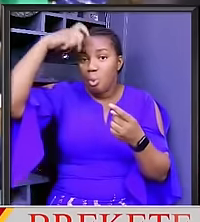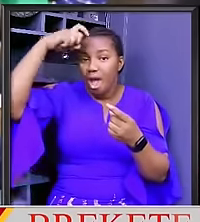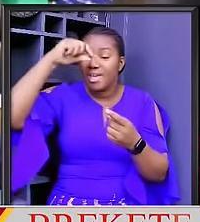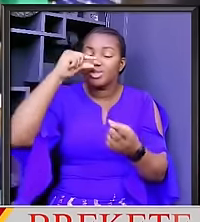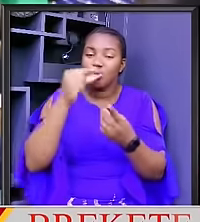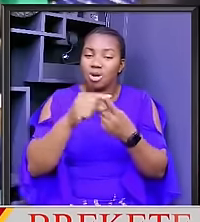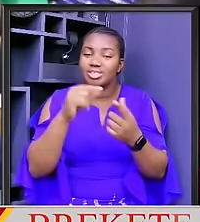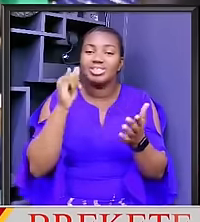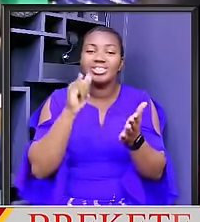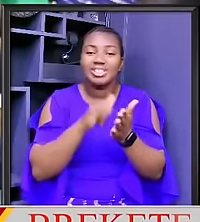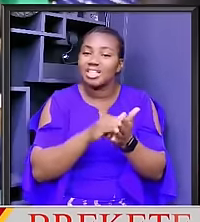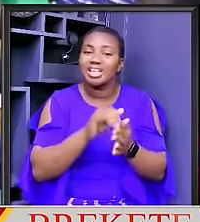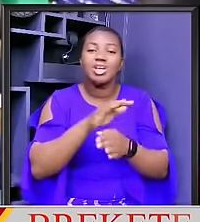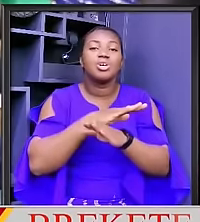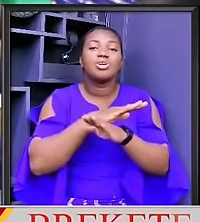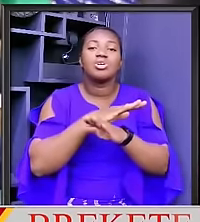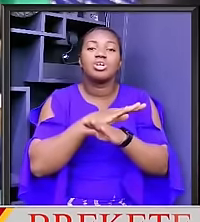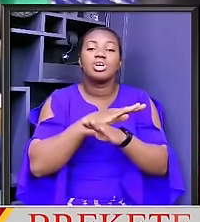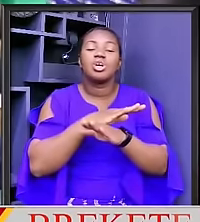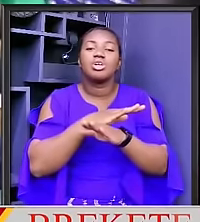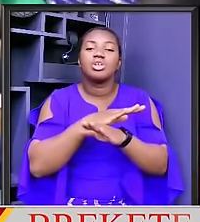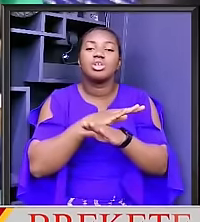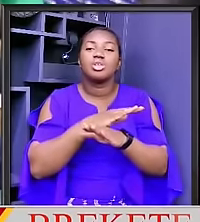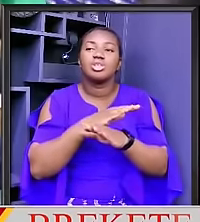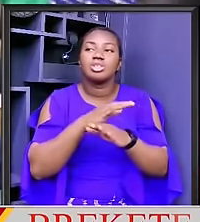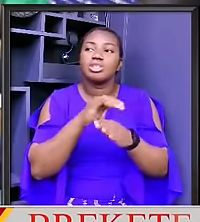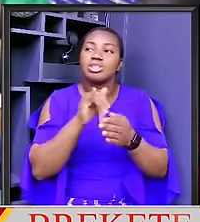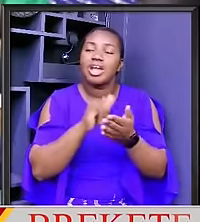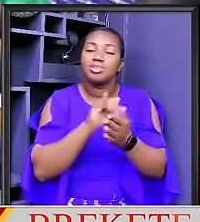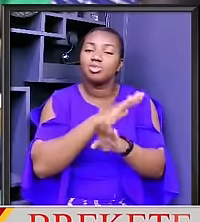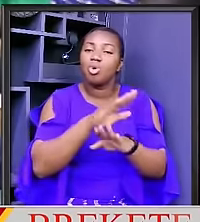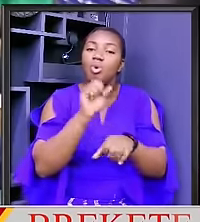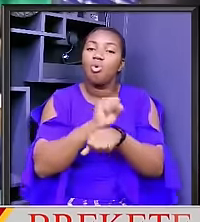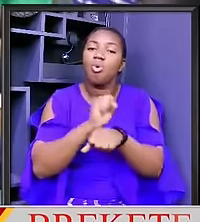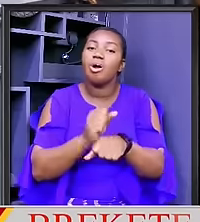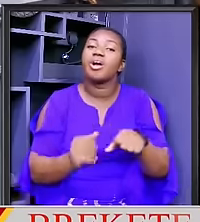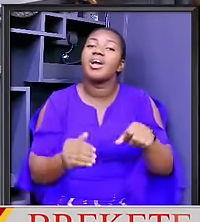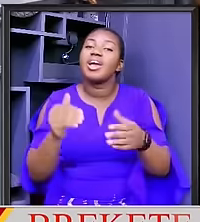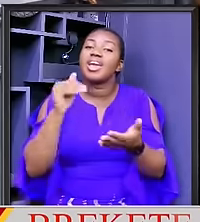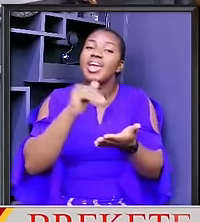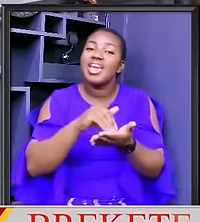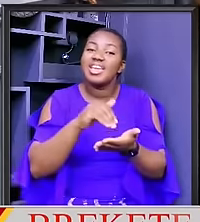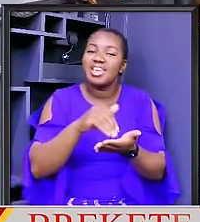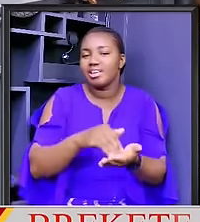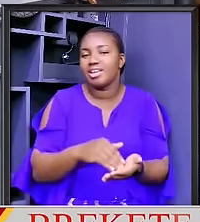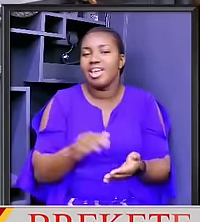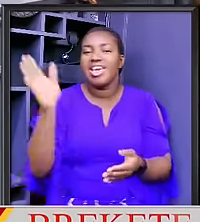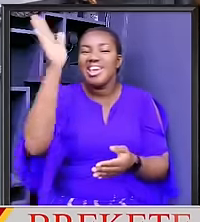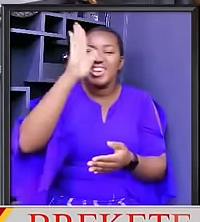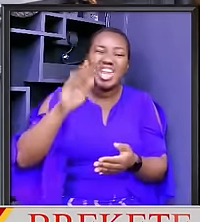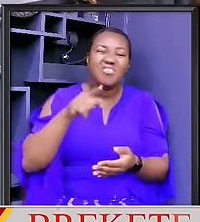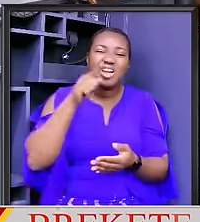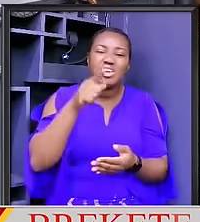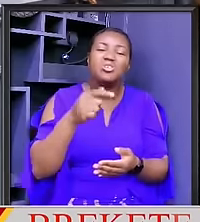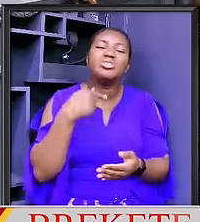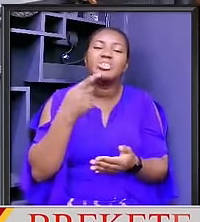Now, according to their exposure and limitation with that, never you say it is not possible until.